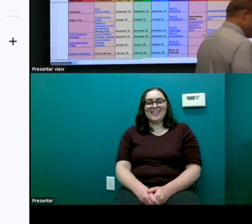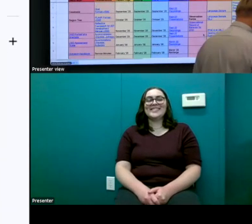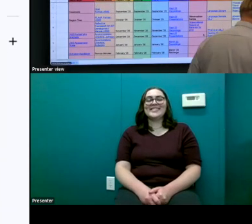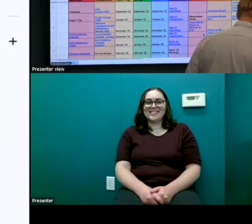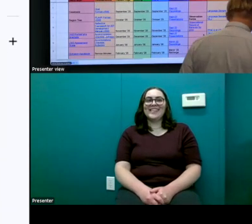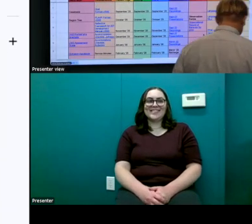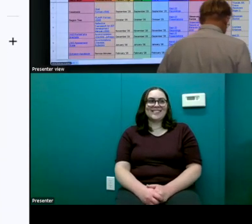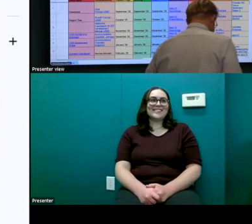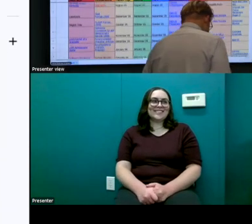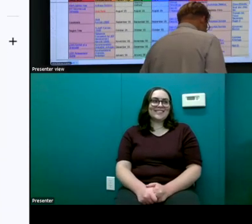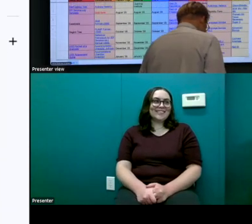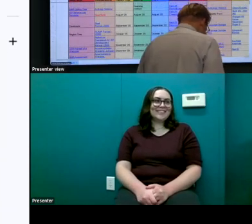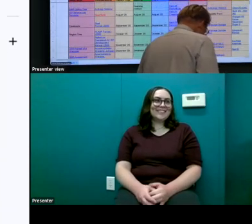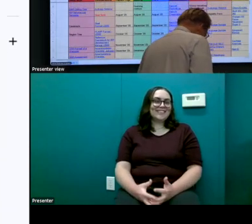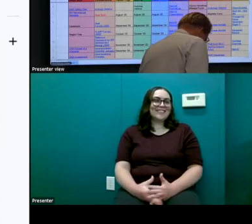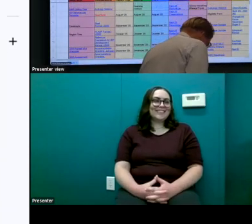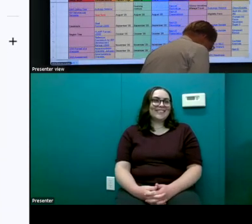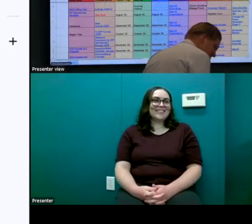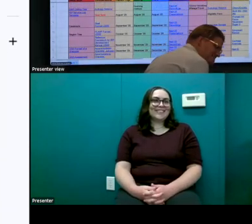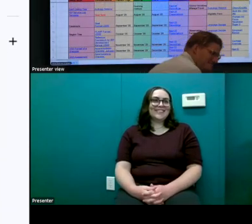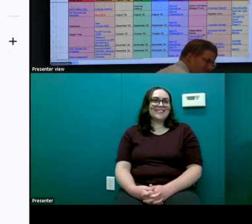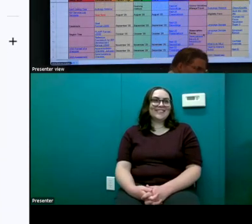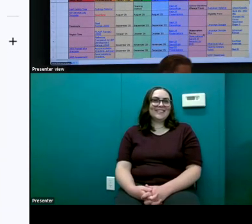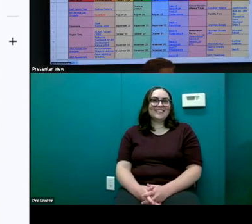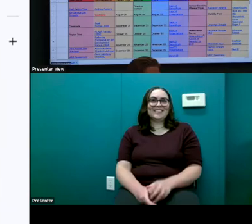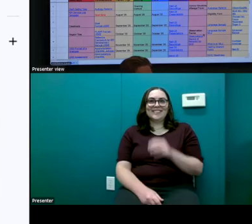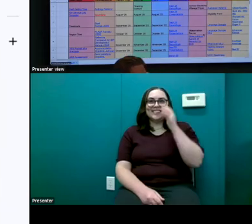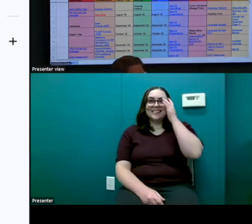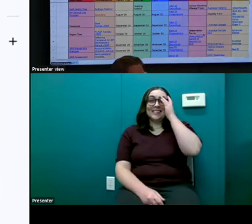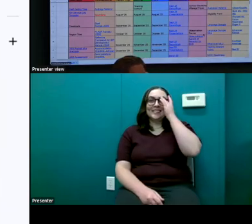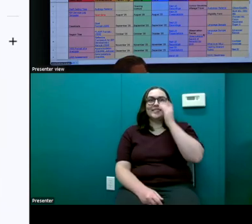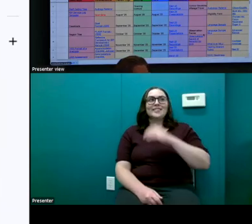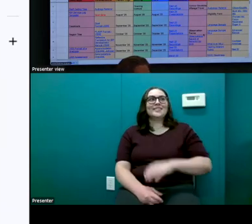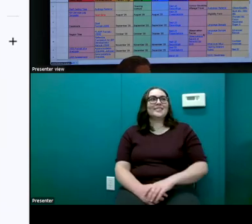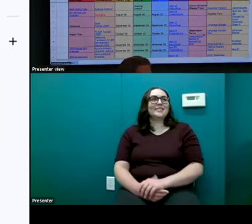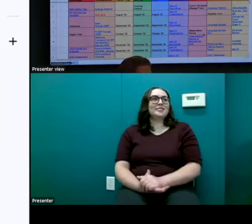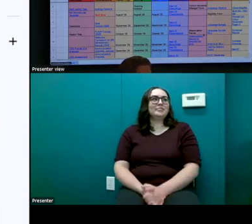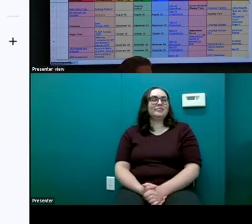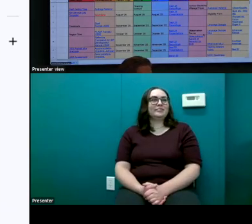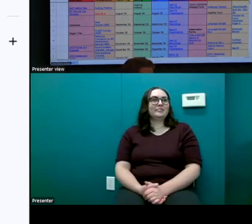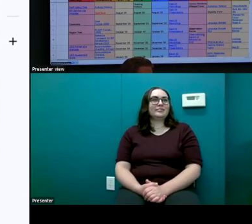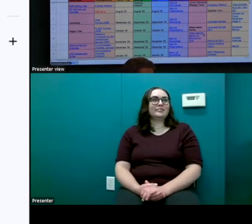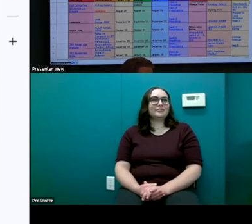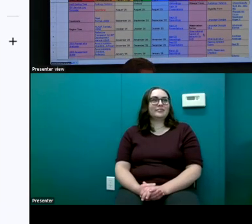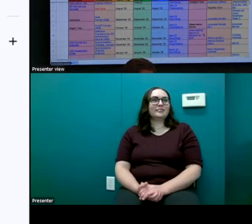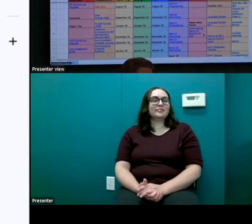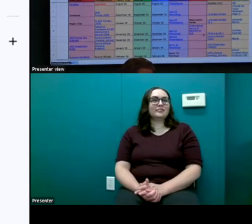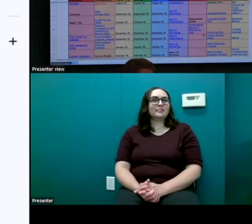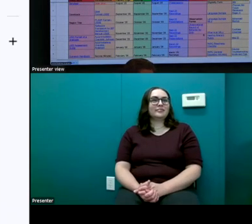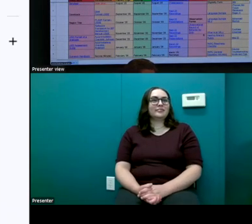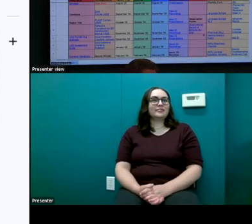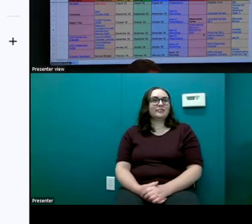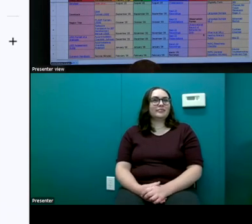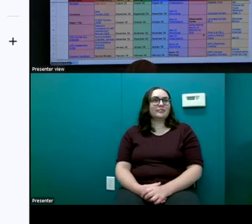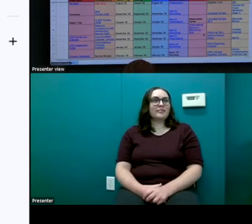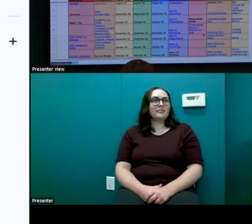Oh, that's funny. I know they were trying to say how Davis hasn't presented. I'm like, I was on the agenda last You year. were?